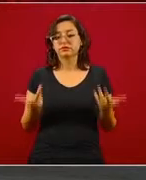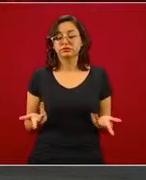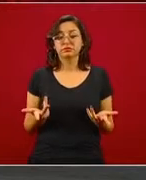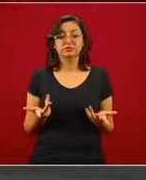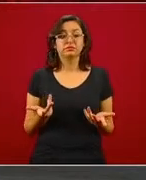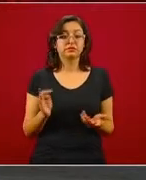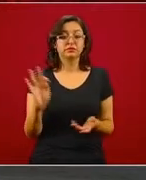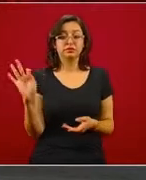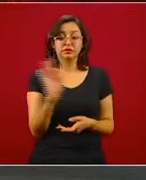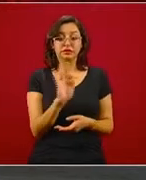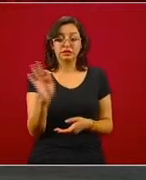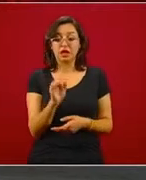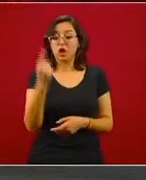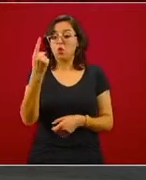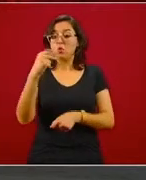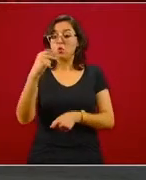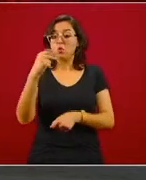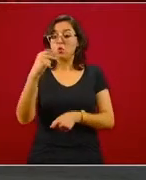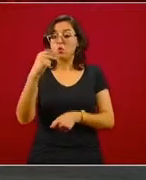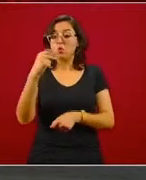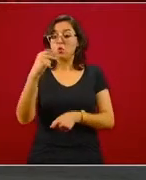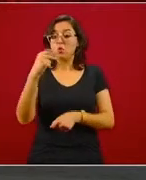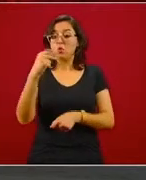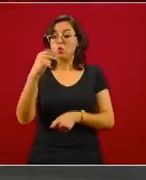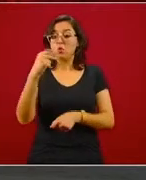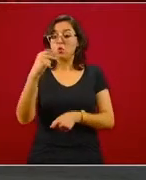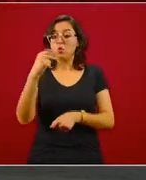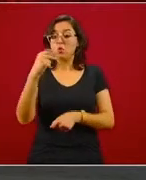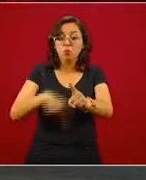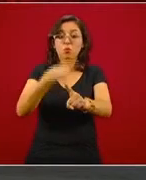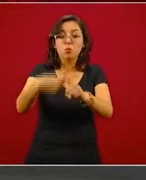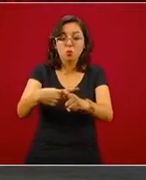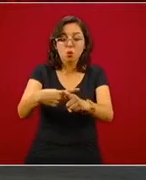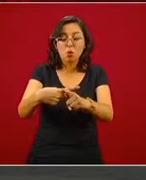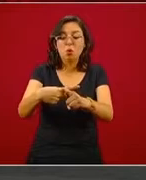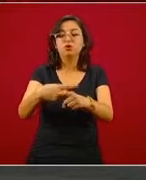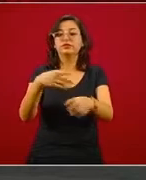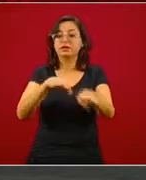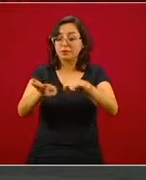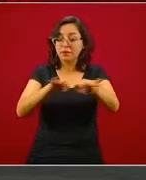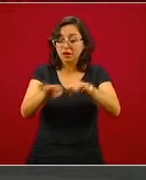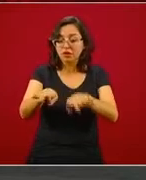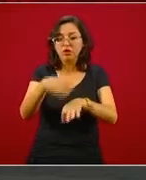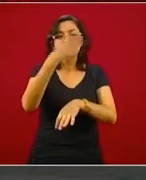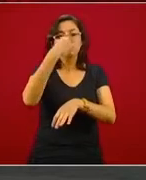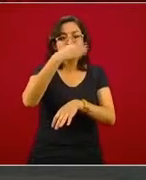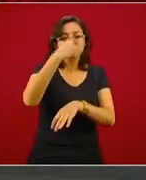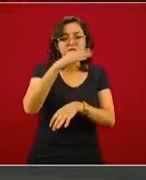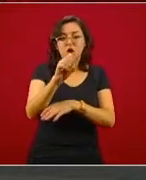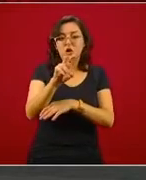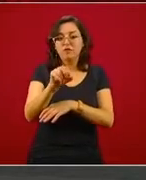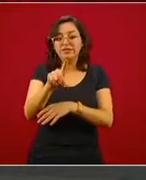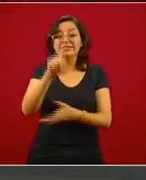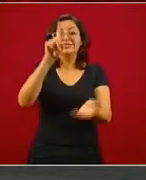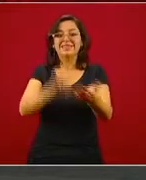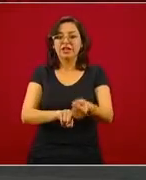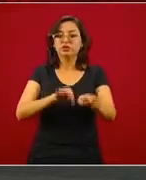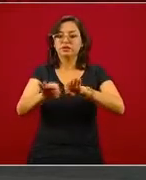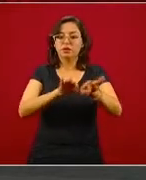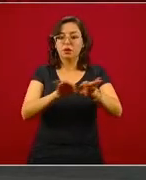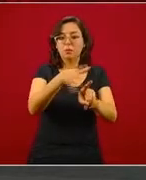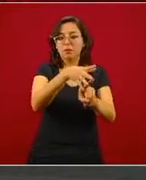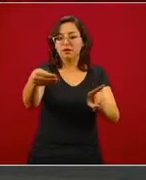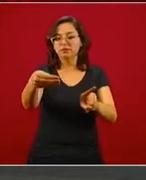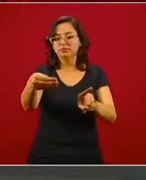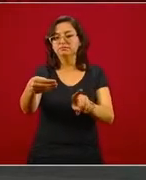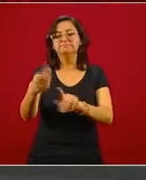uh, period of disease. So if he'll have 100% of his